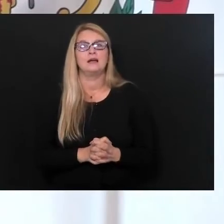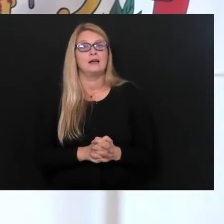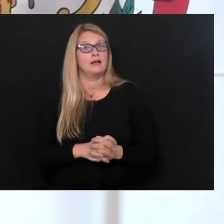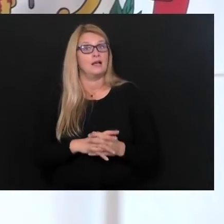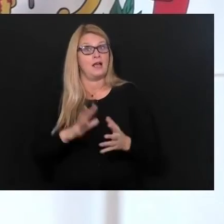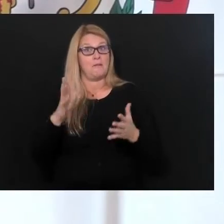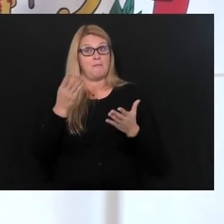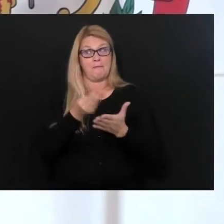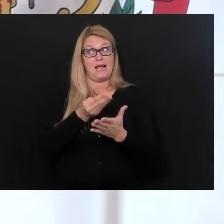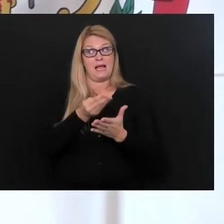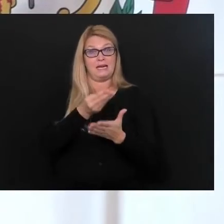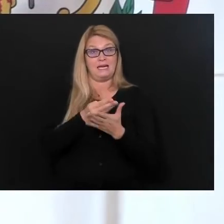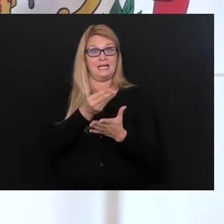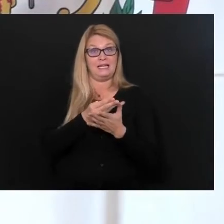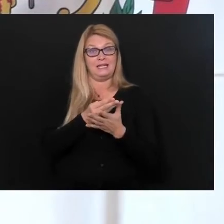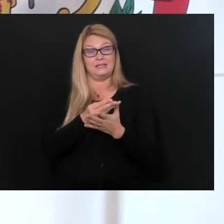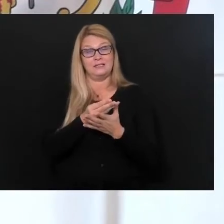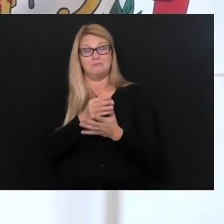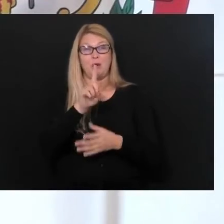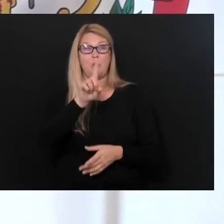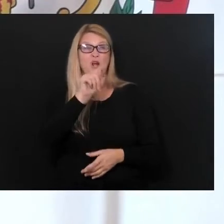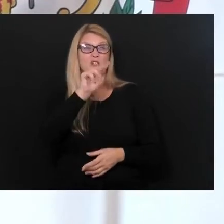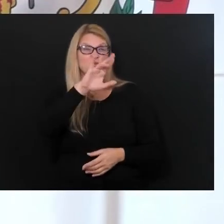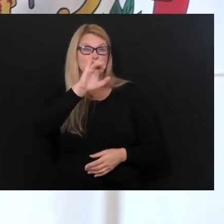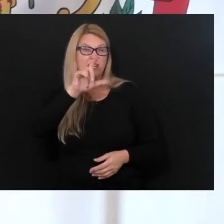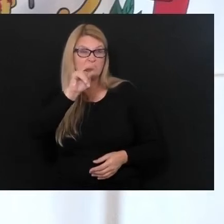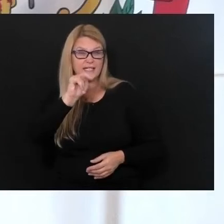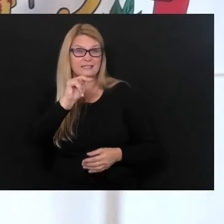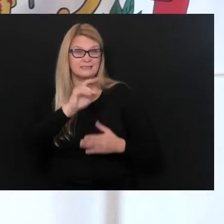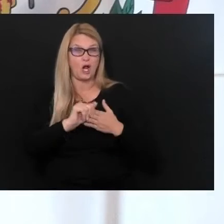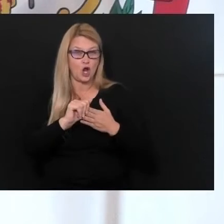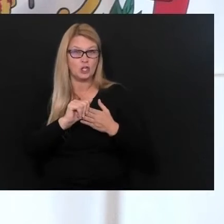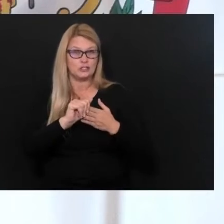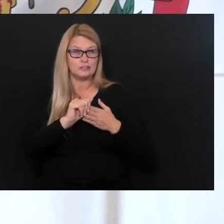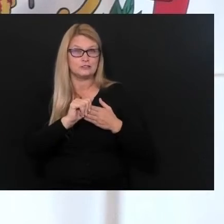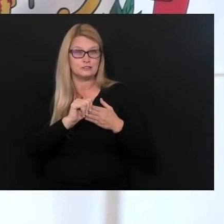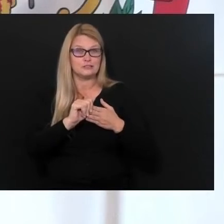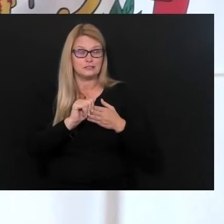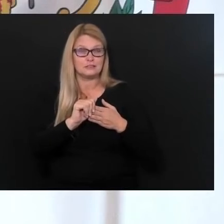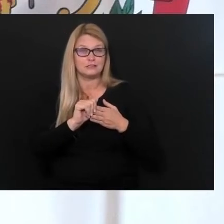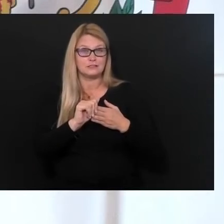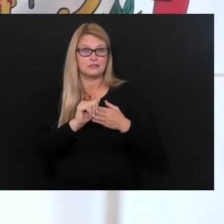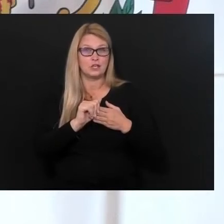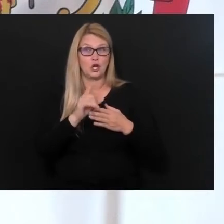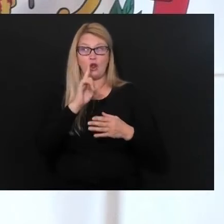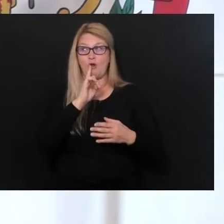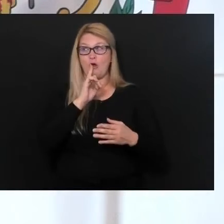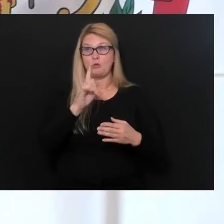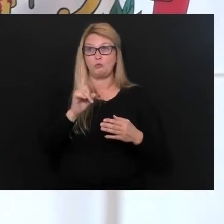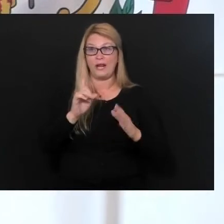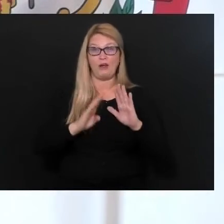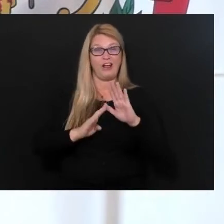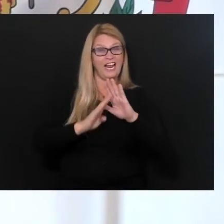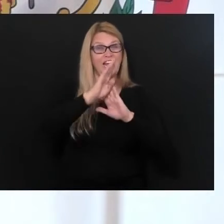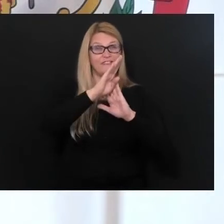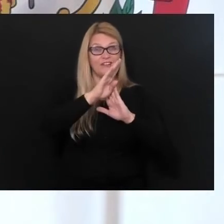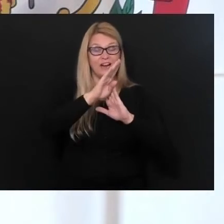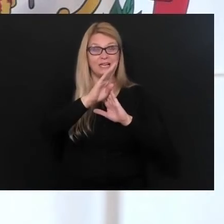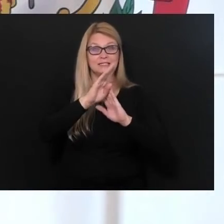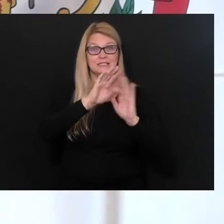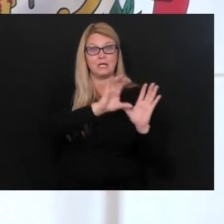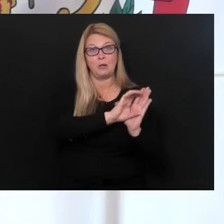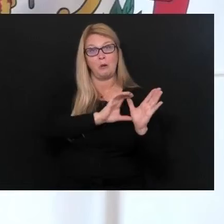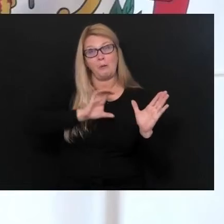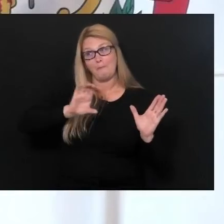the dollars, I think just short of $1 trillion. From the standpoint of a real influx going into the